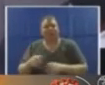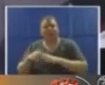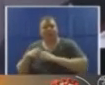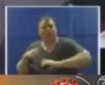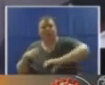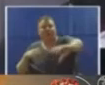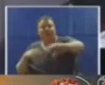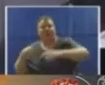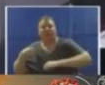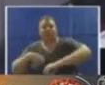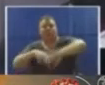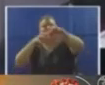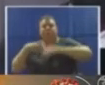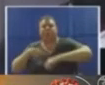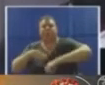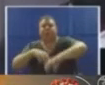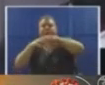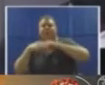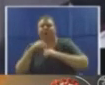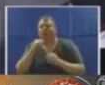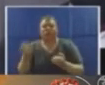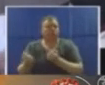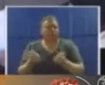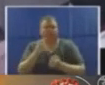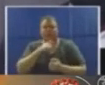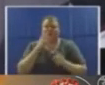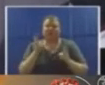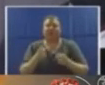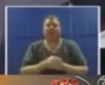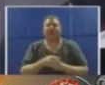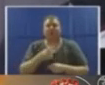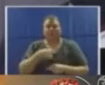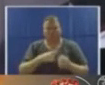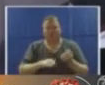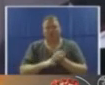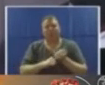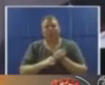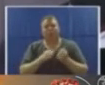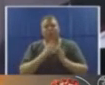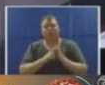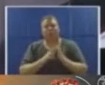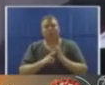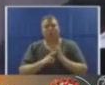riding the coal. And so from the ACDP's perspective, we will support this report. I thank you, House Chair. Thank you.